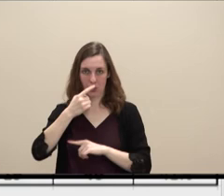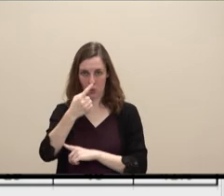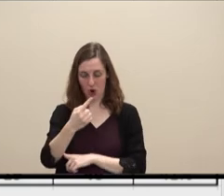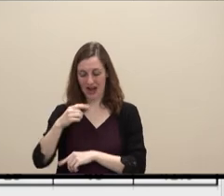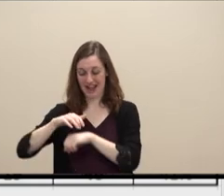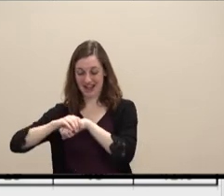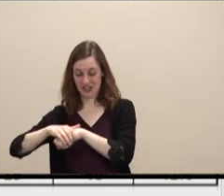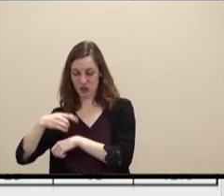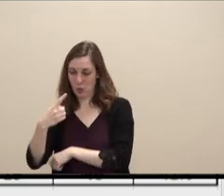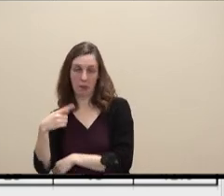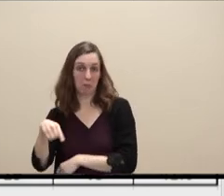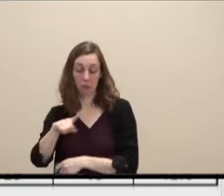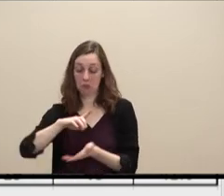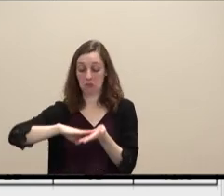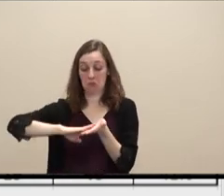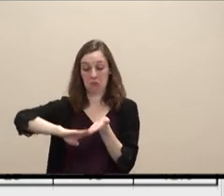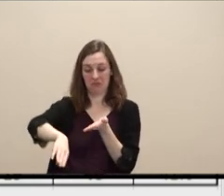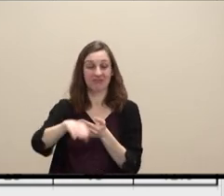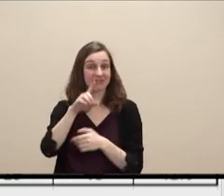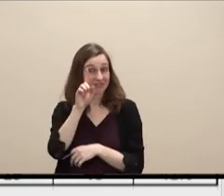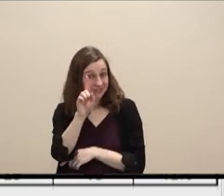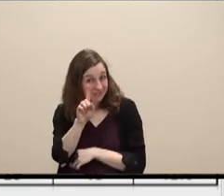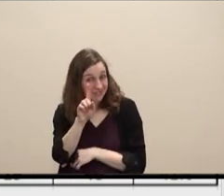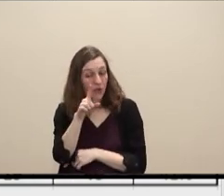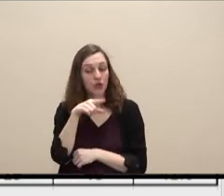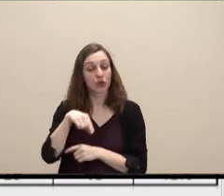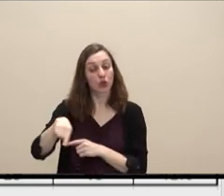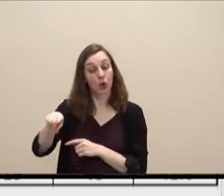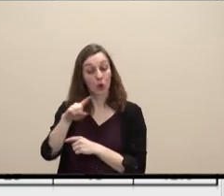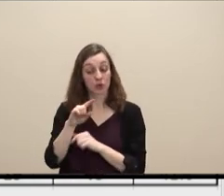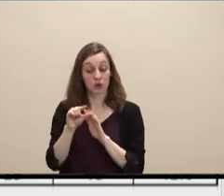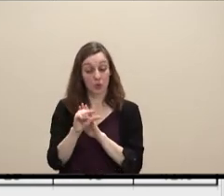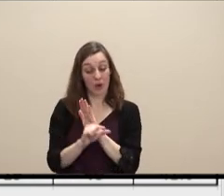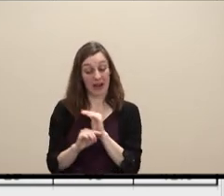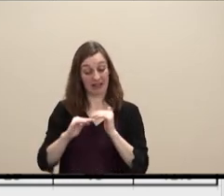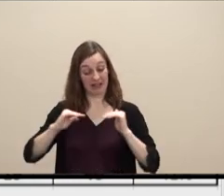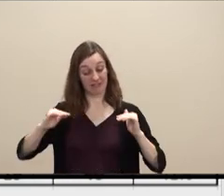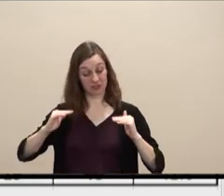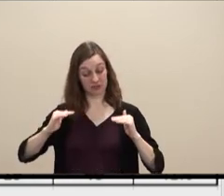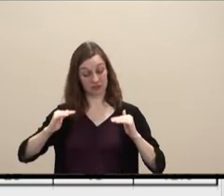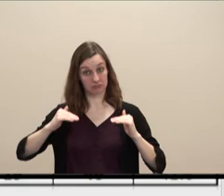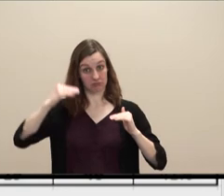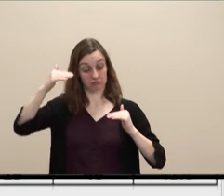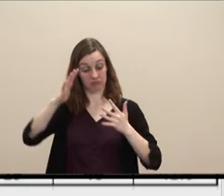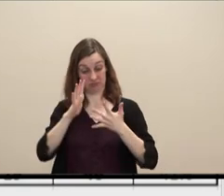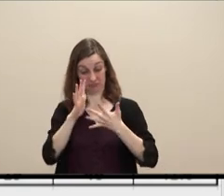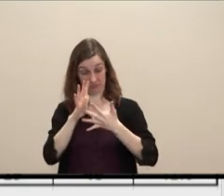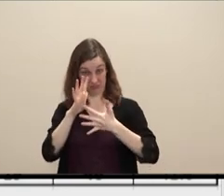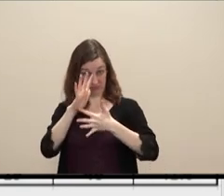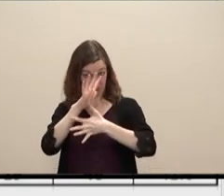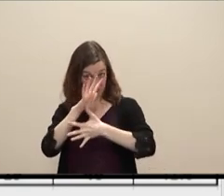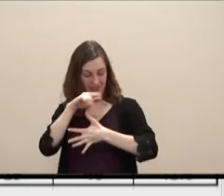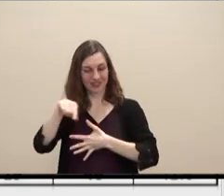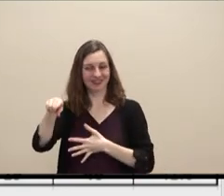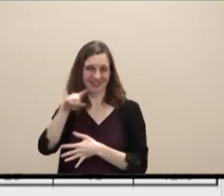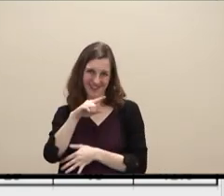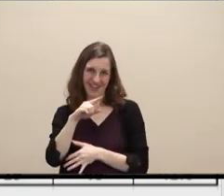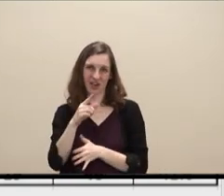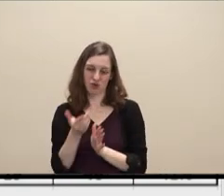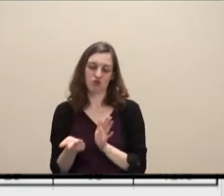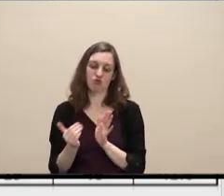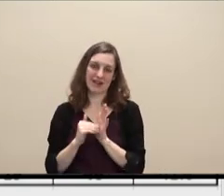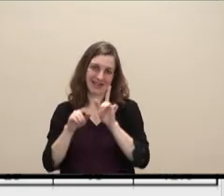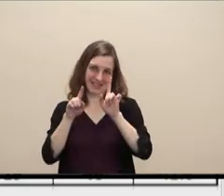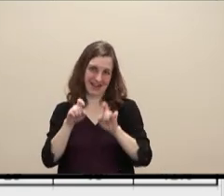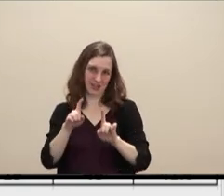So, but the other grade levels that were above them were retesters. And so they're still stuck in that retest loop. So on